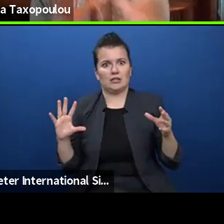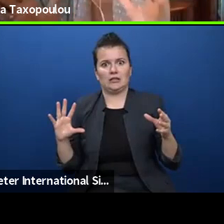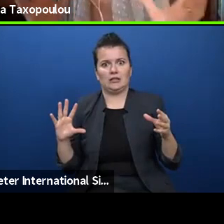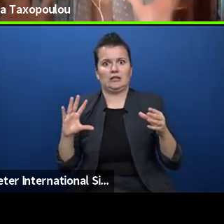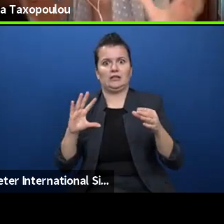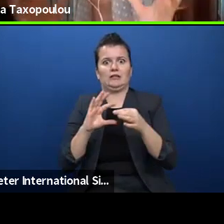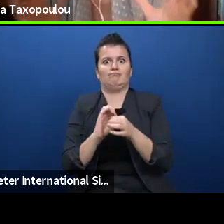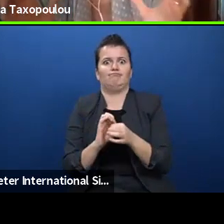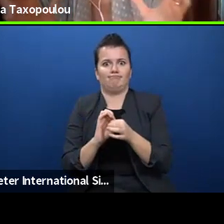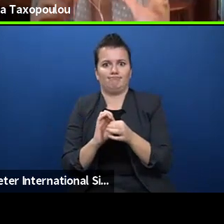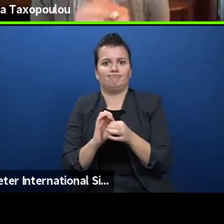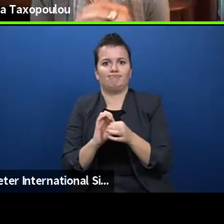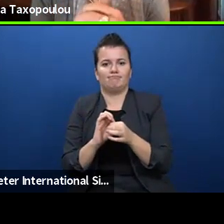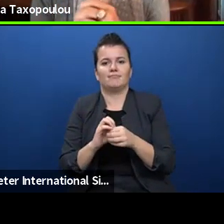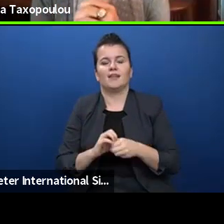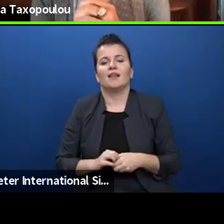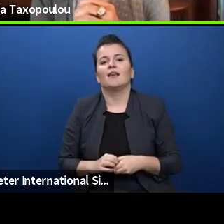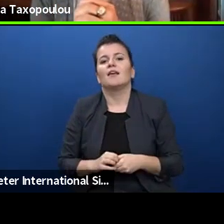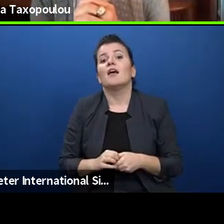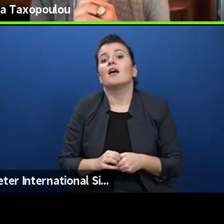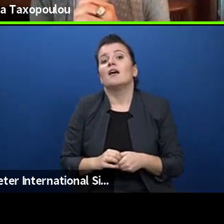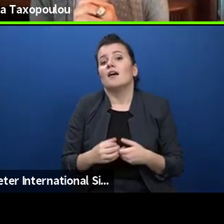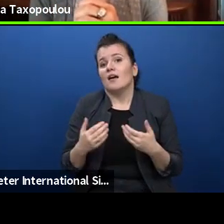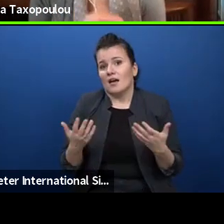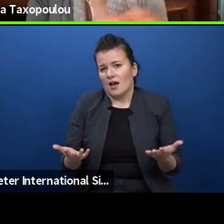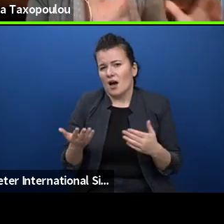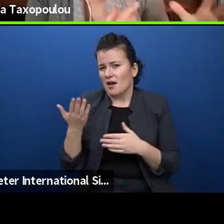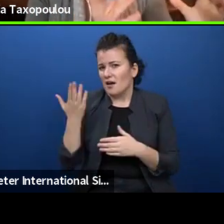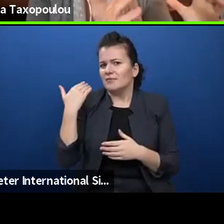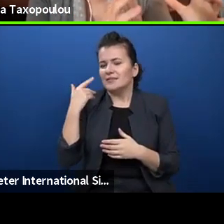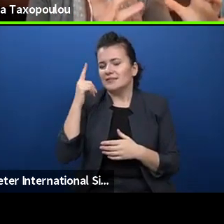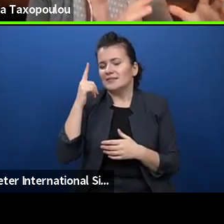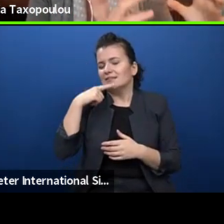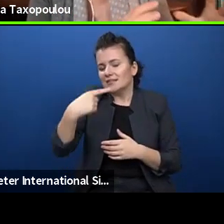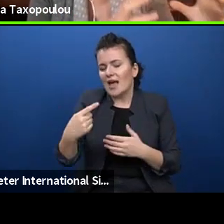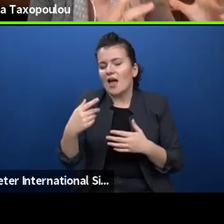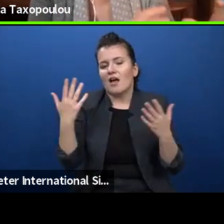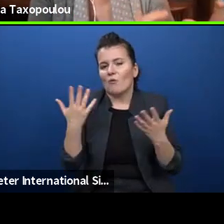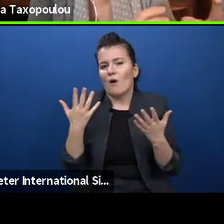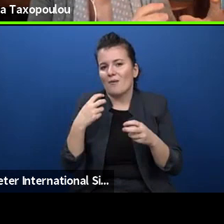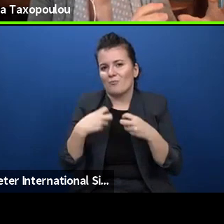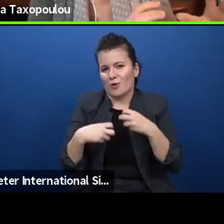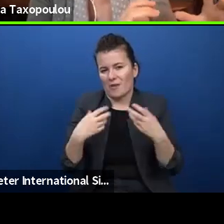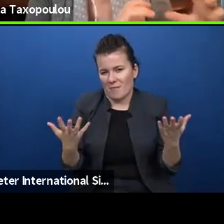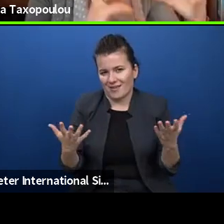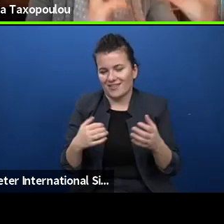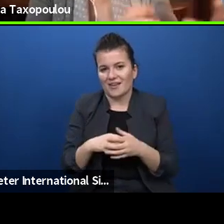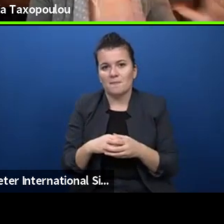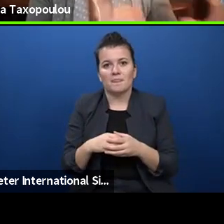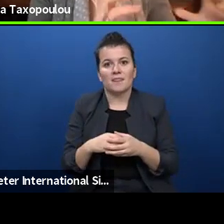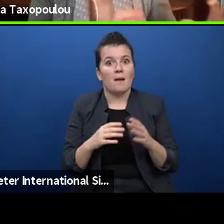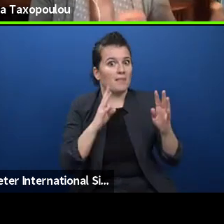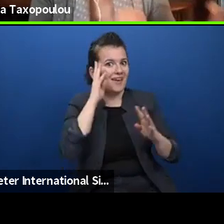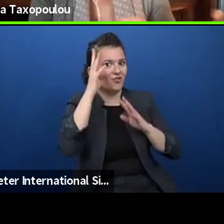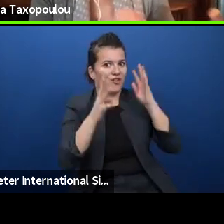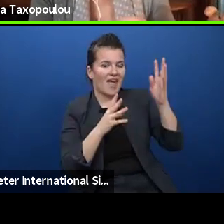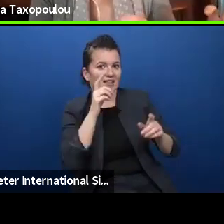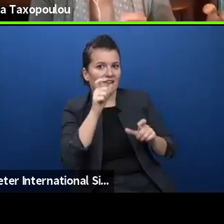this problematic relationship at the beginning, because you may have the creatives jump on